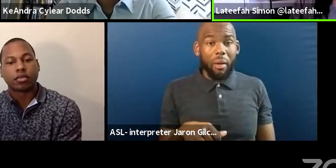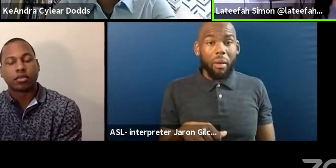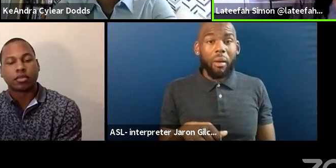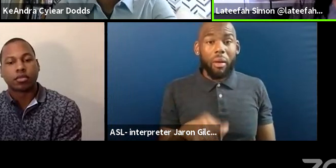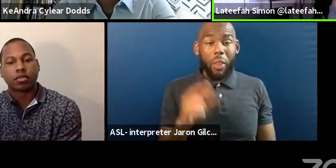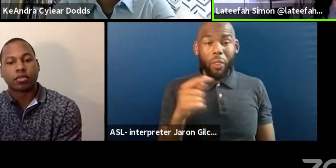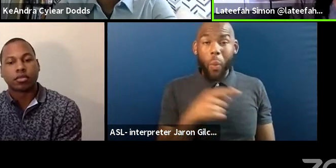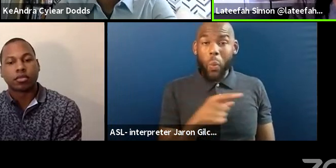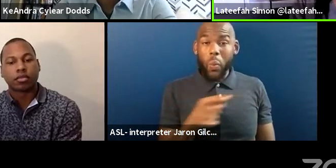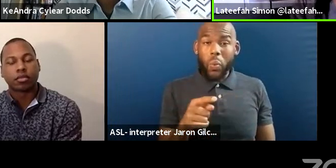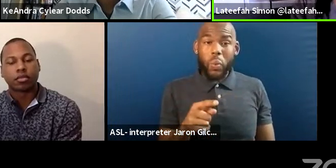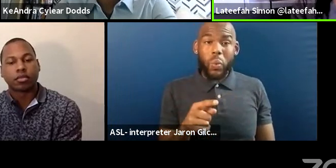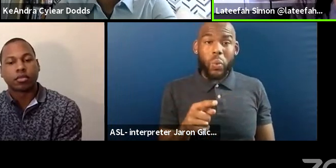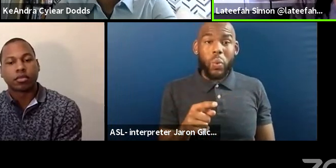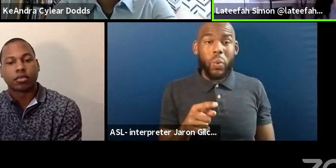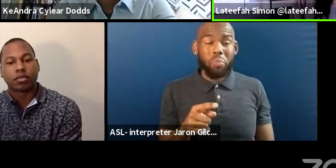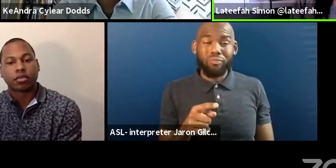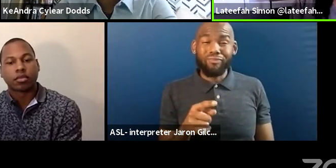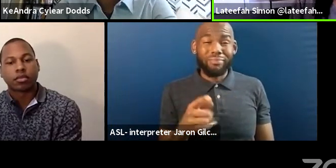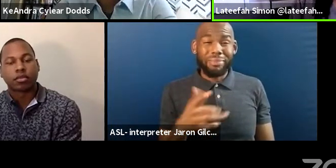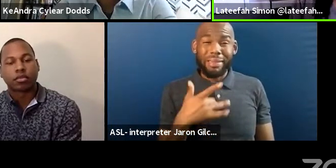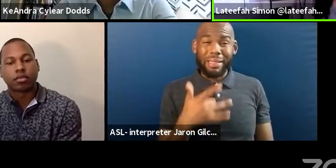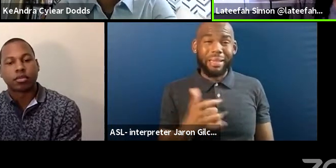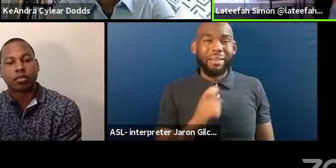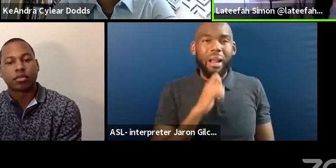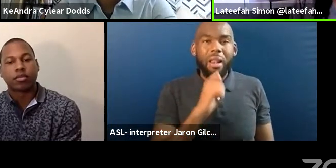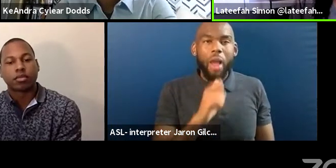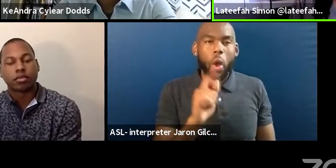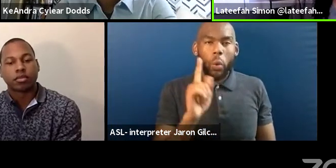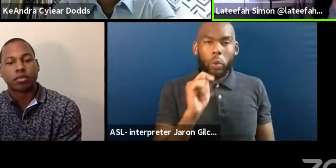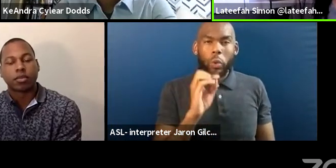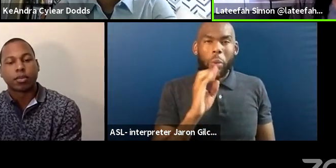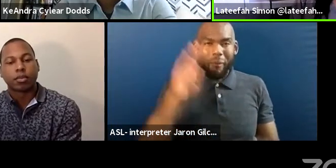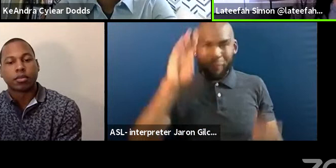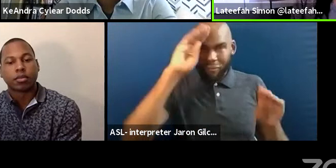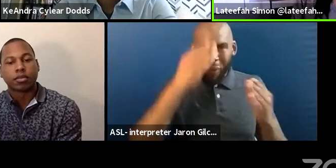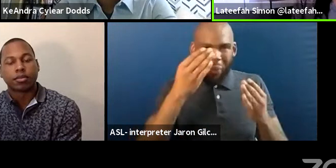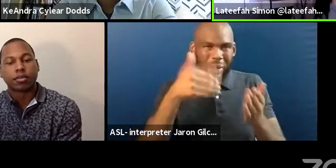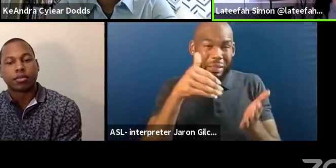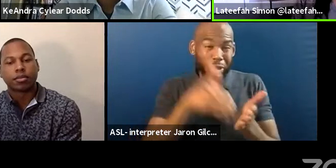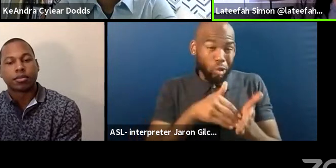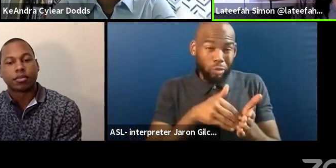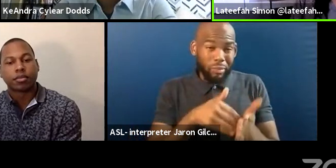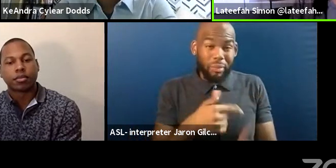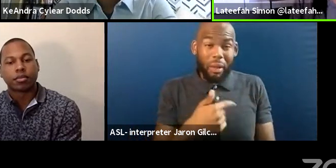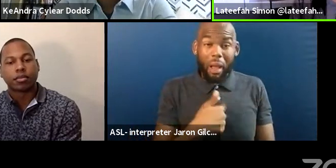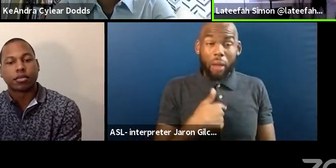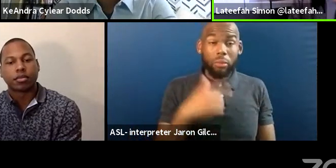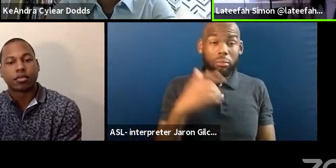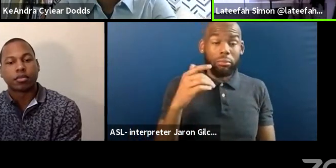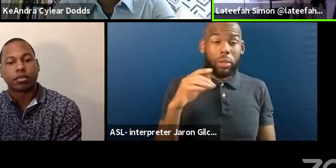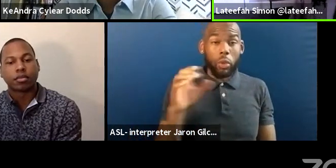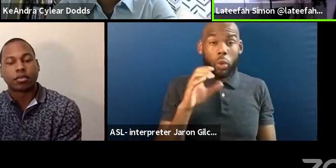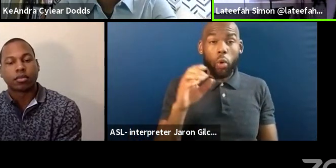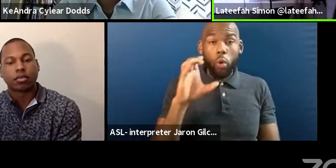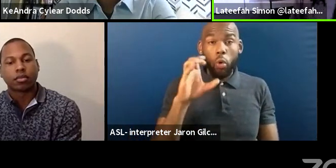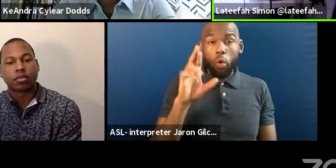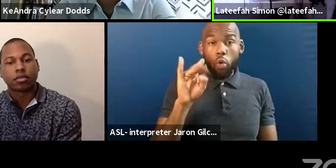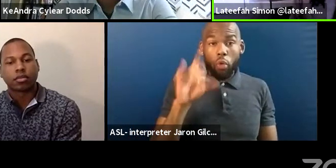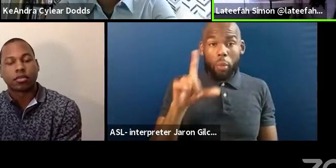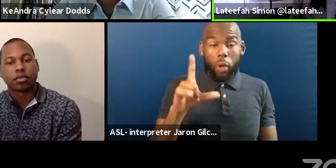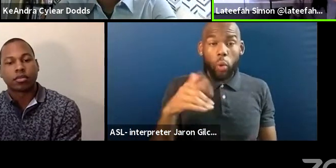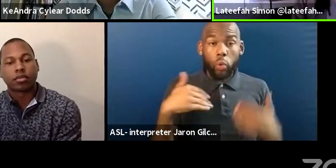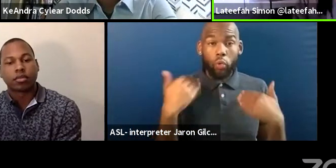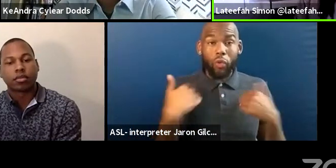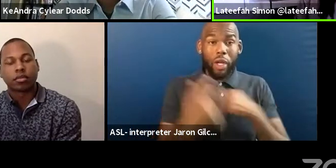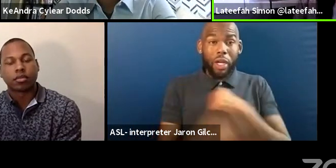typically never centered. And I had been doing criminal and juvenile justice, police reform advocacy